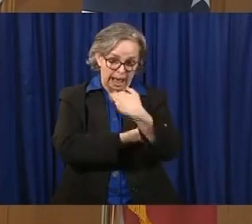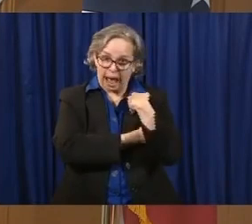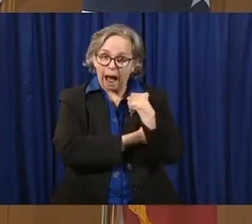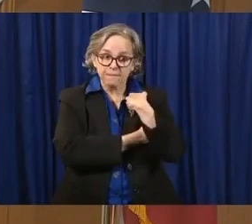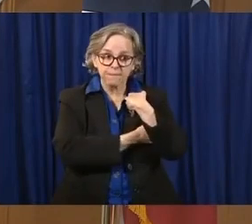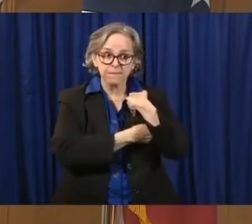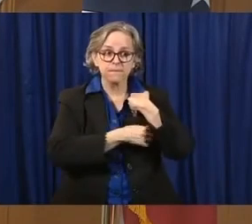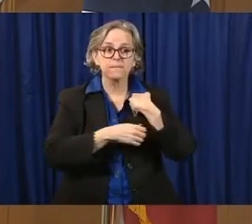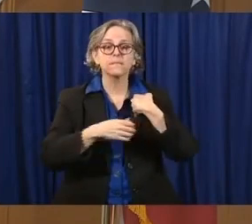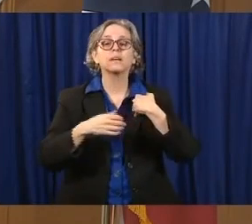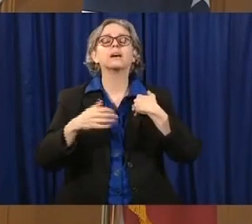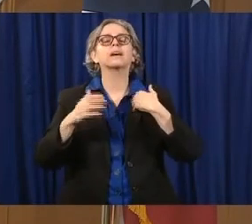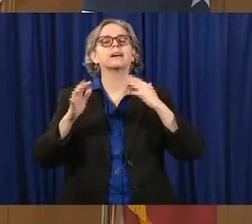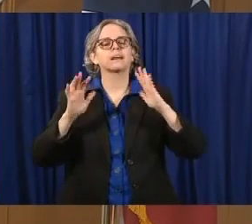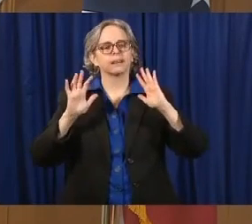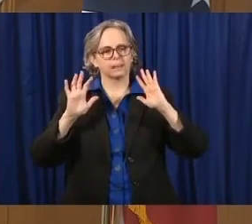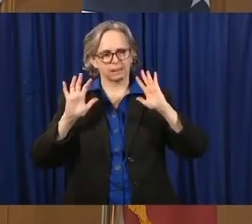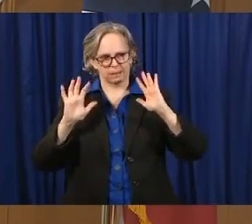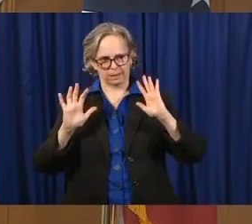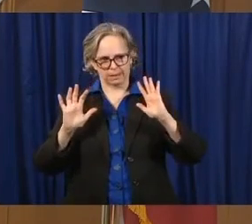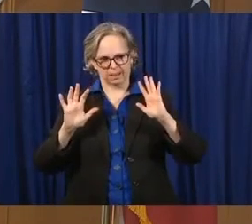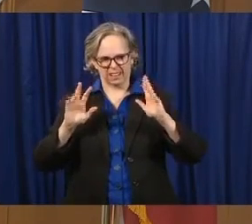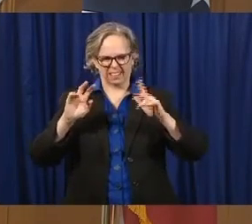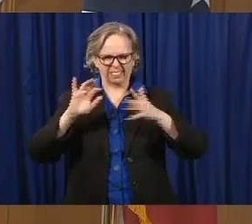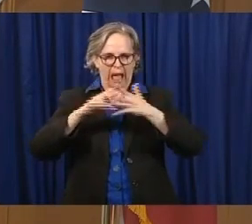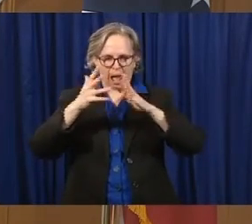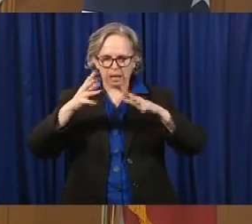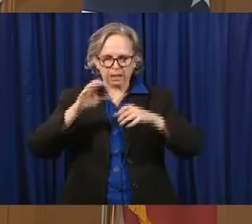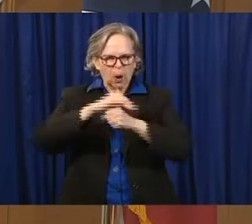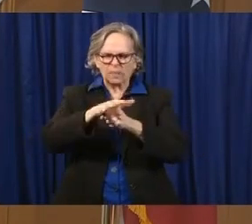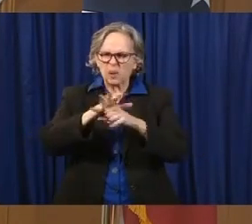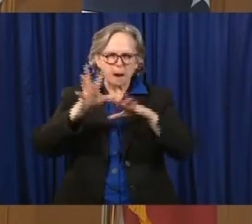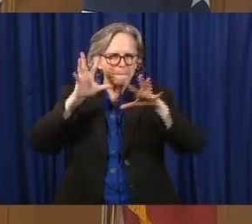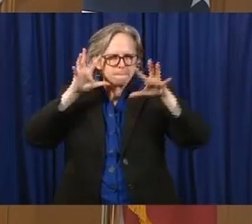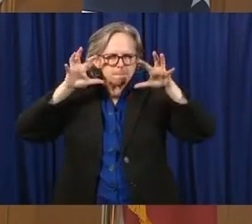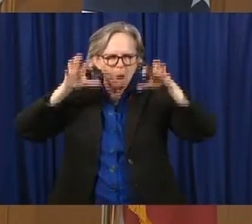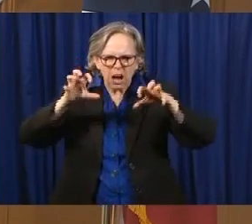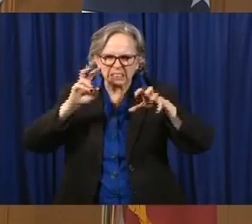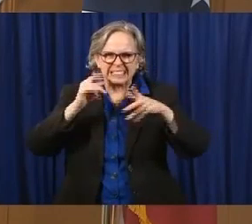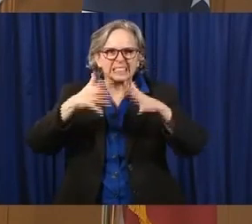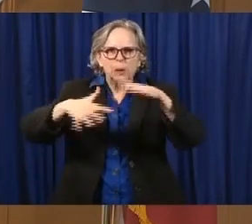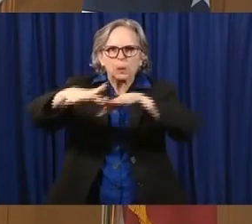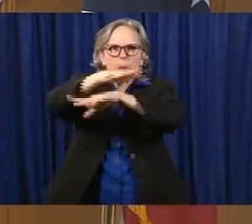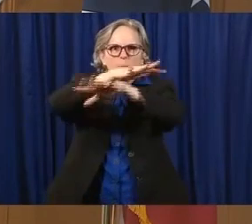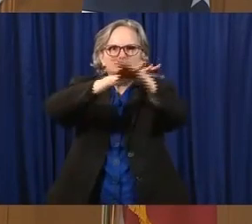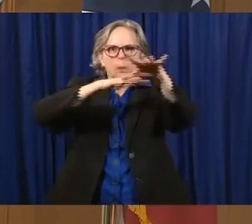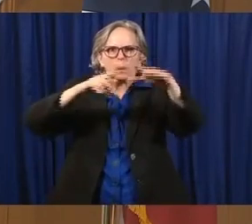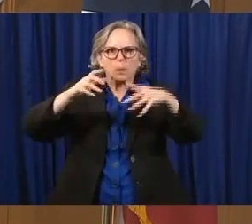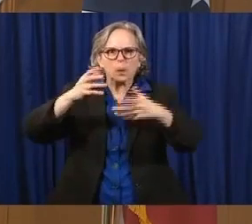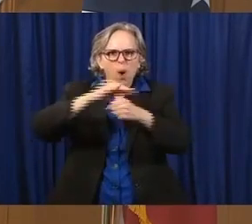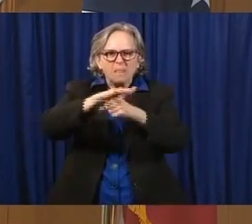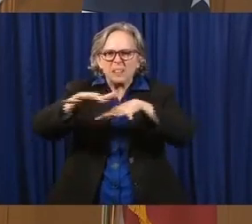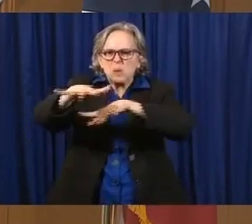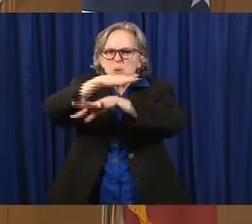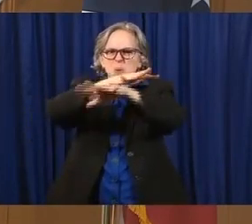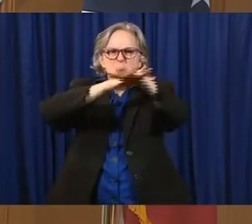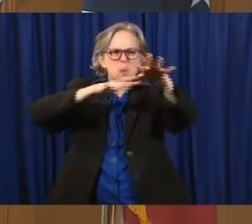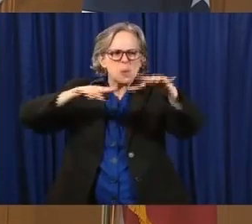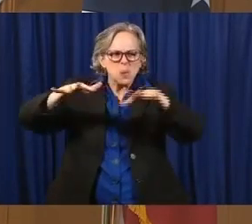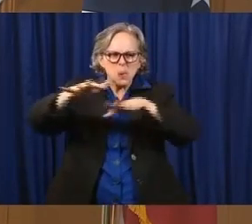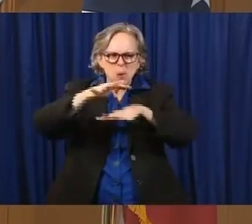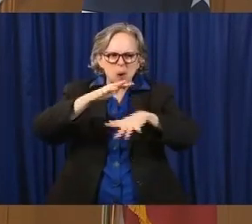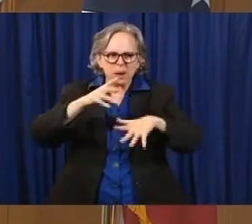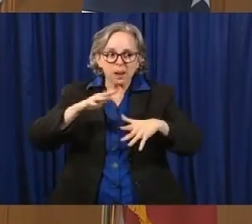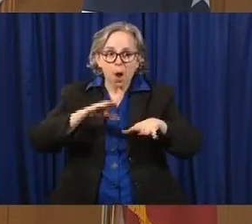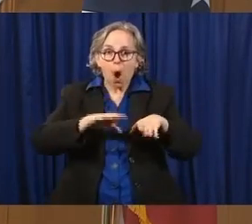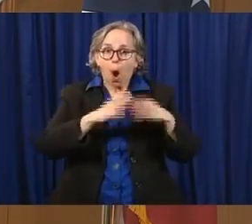I've referred to it, is going to be lurking around us. And so when we start businesses back up,